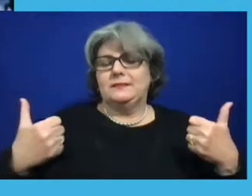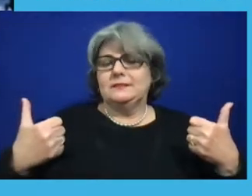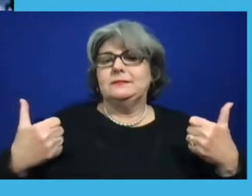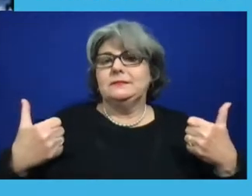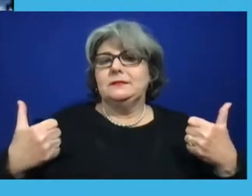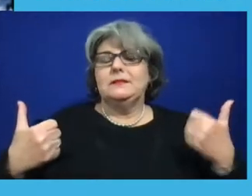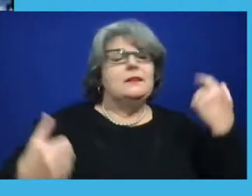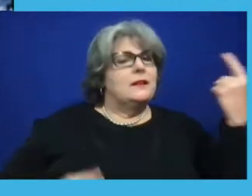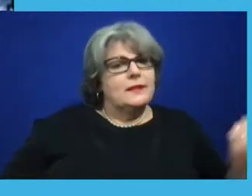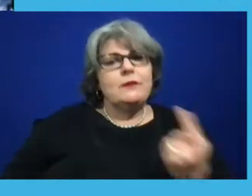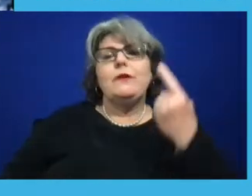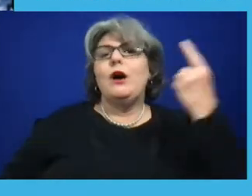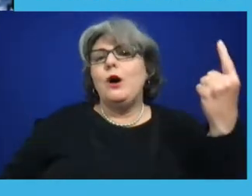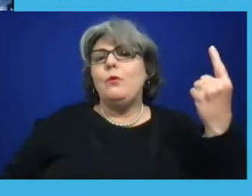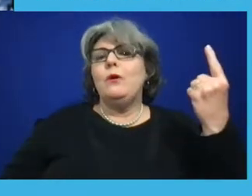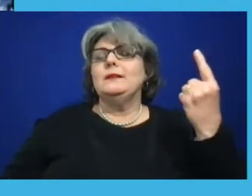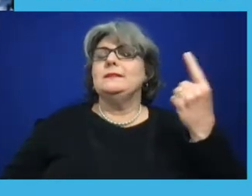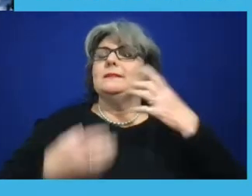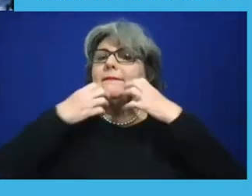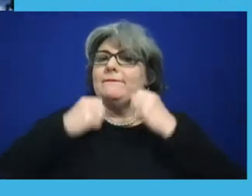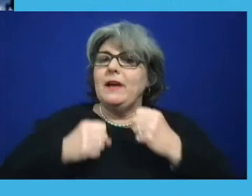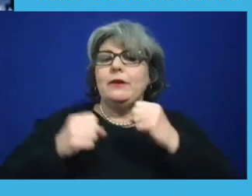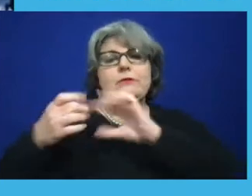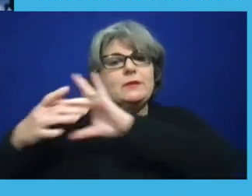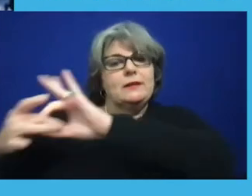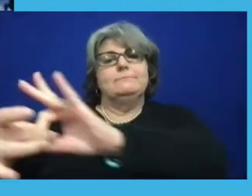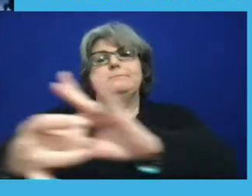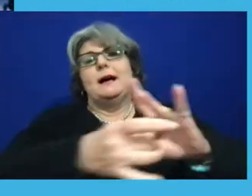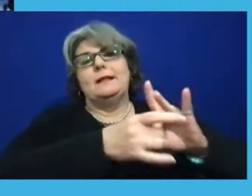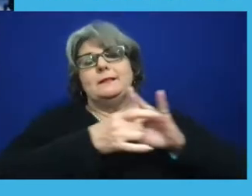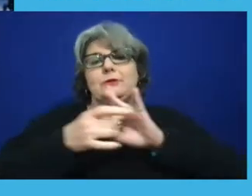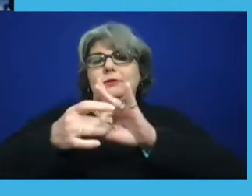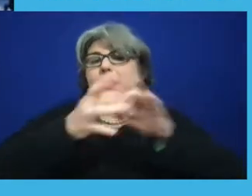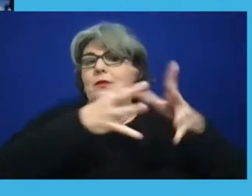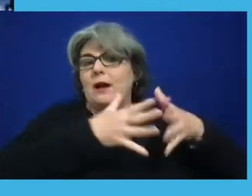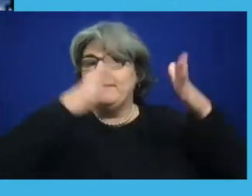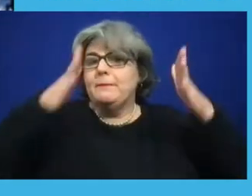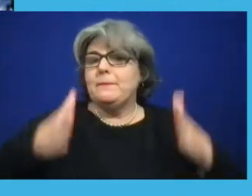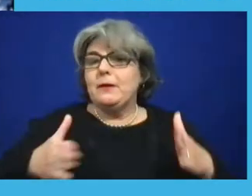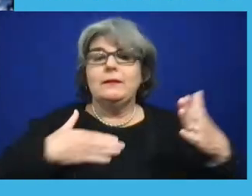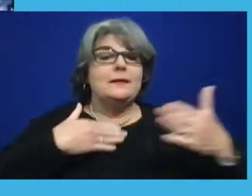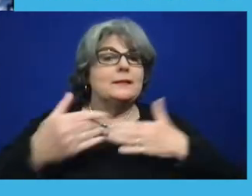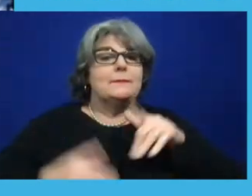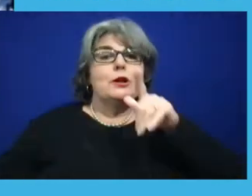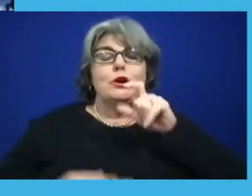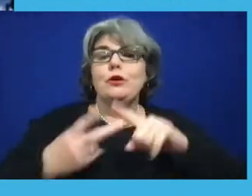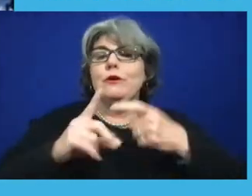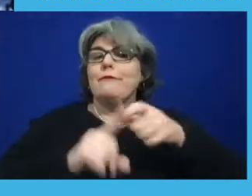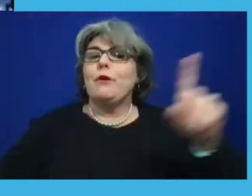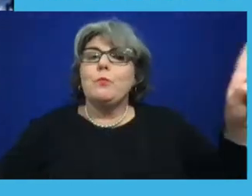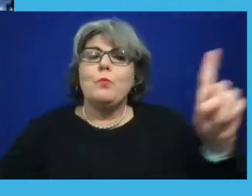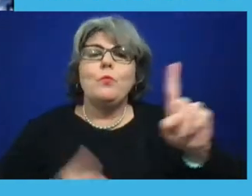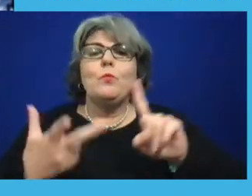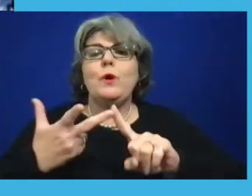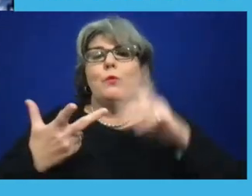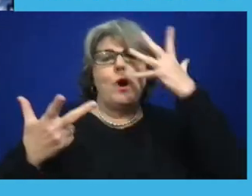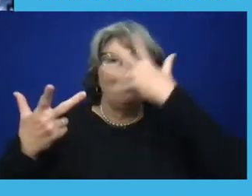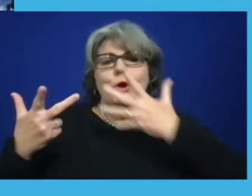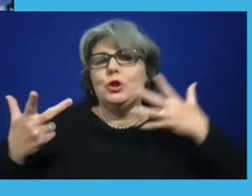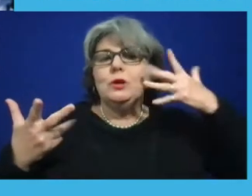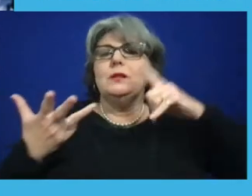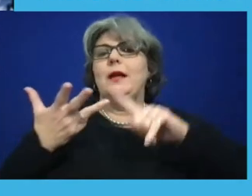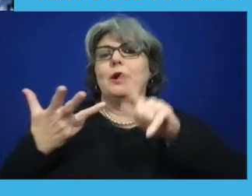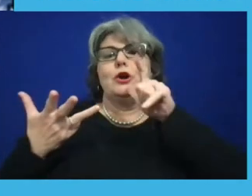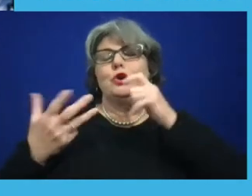has always been stronger than what divides us. There have always been certain values that bind us together as citizens, no